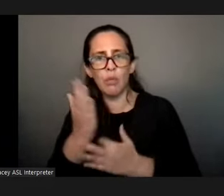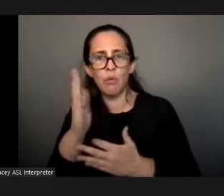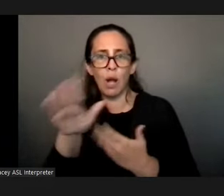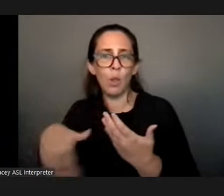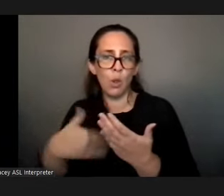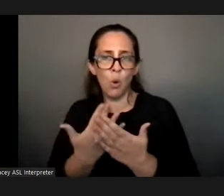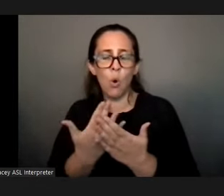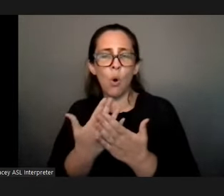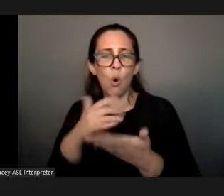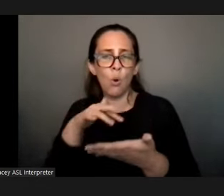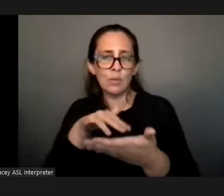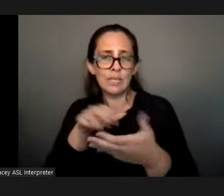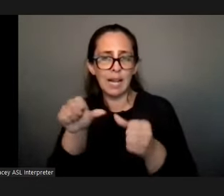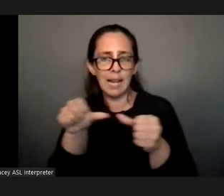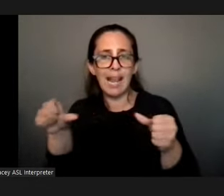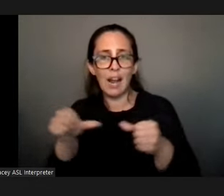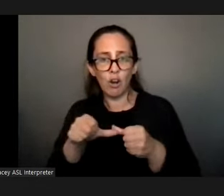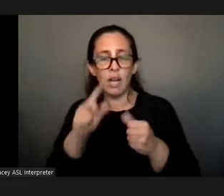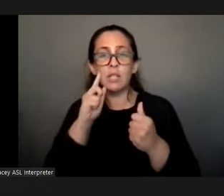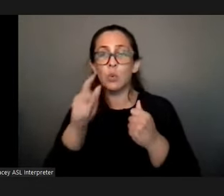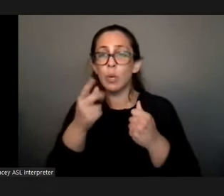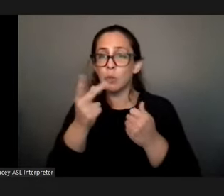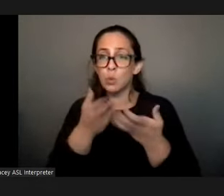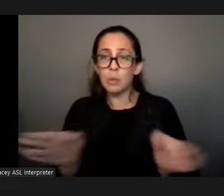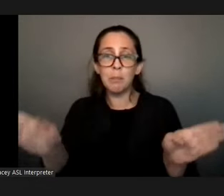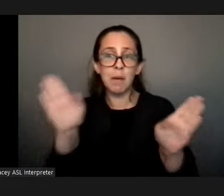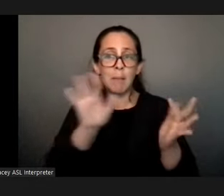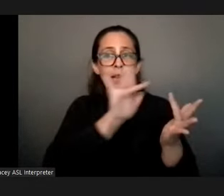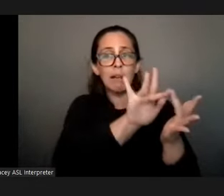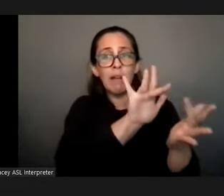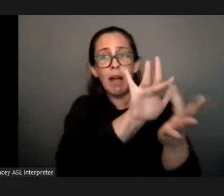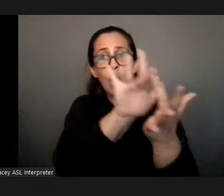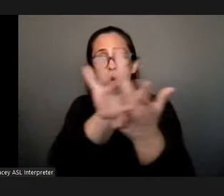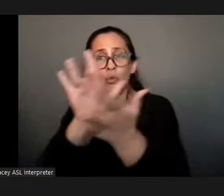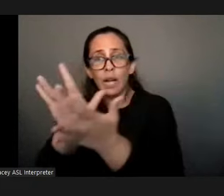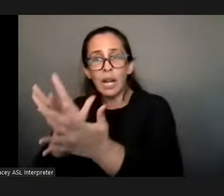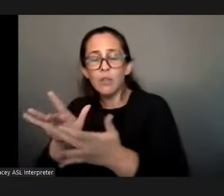area. Our public outreach will engage with these communities as much as possible.